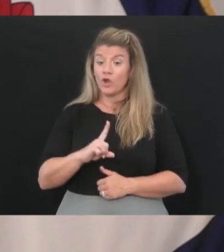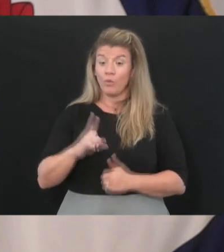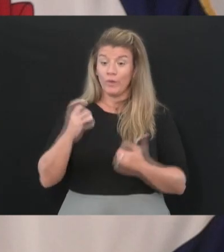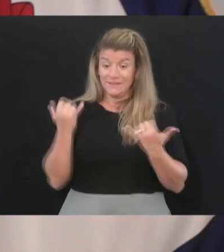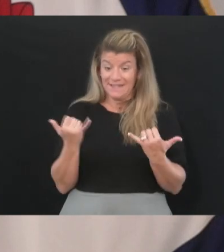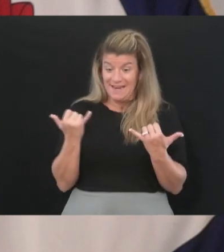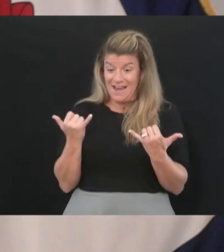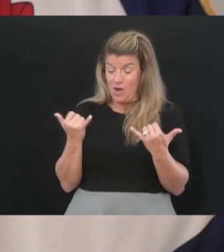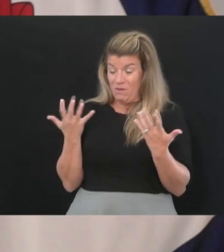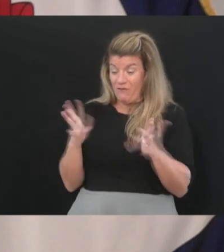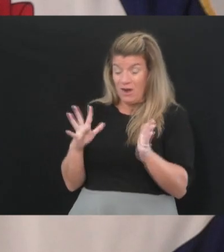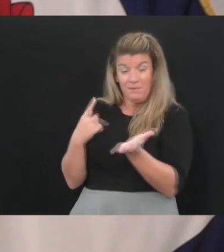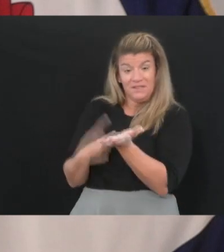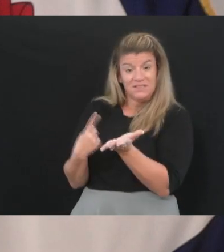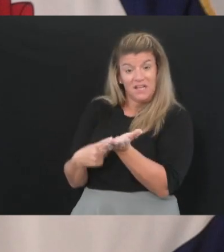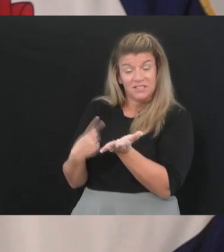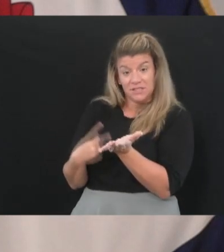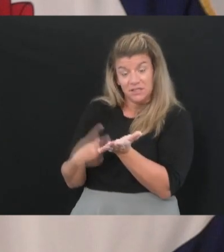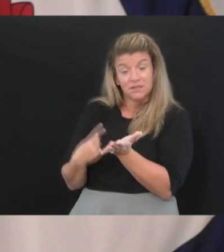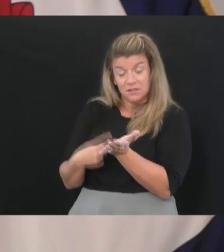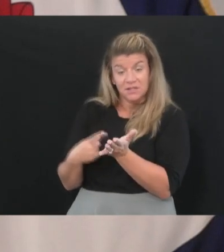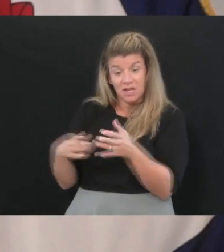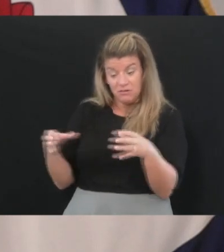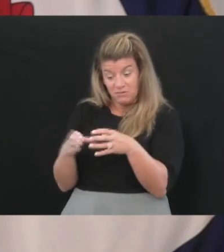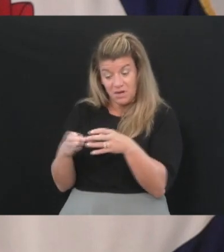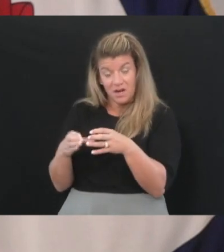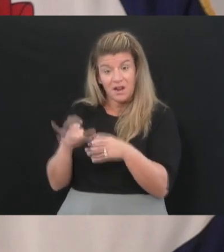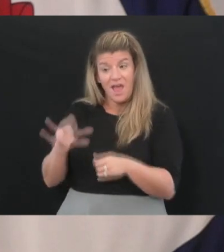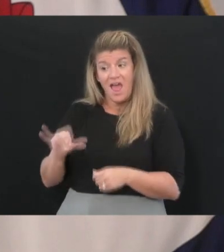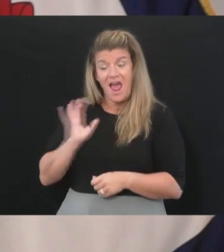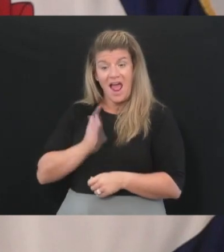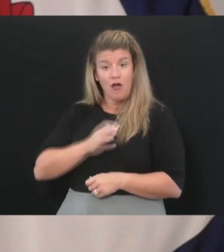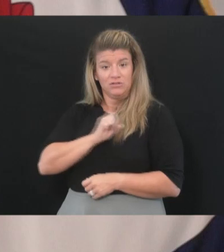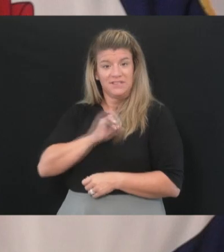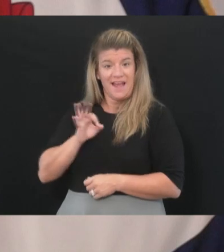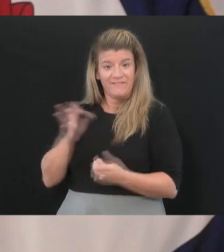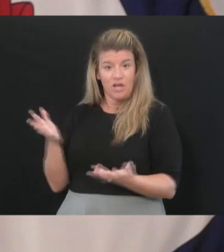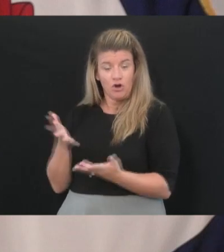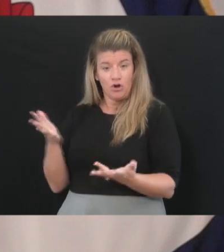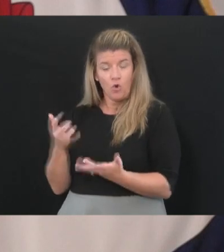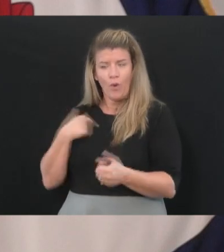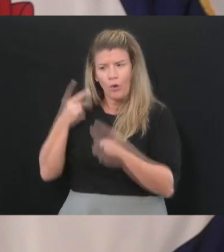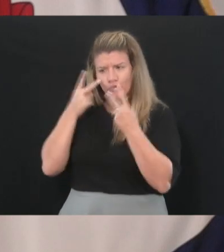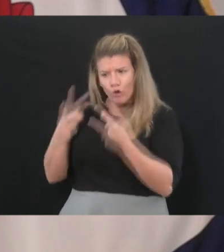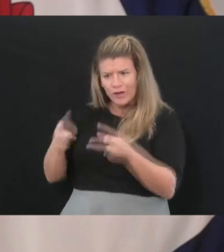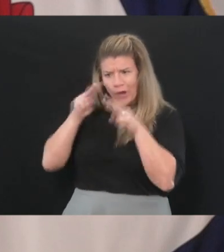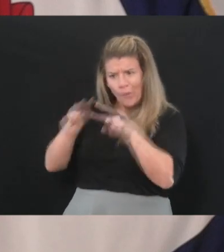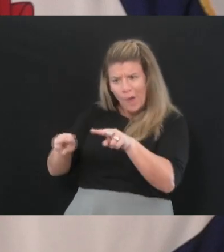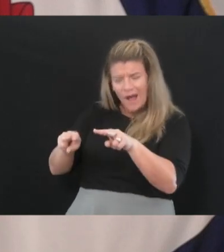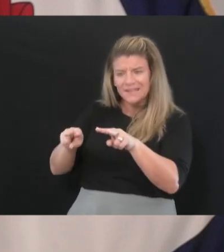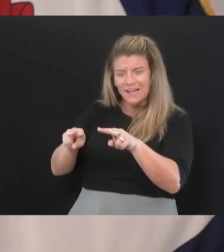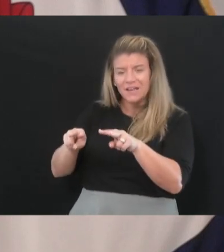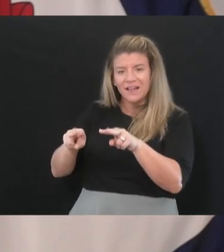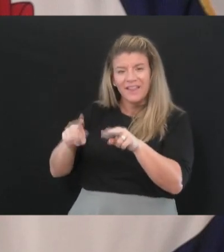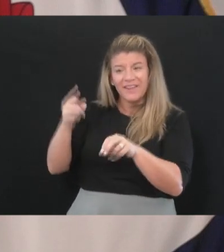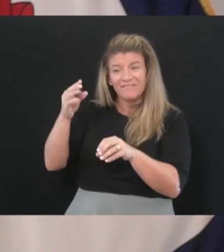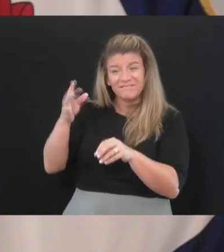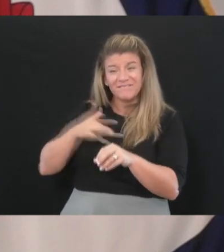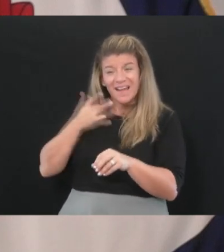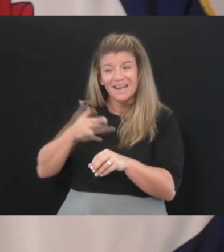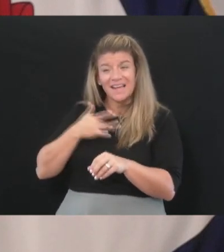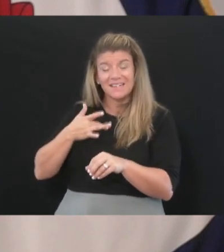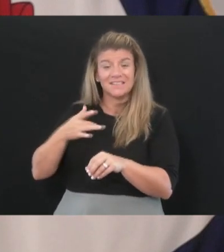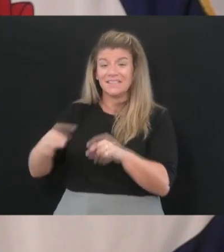discussion internally, from the standpoint of our staff within the governor's office, and looking at moving back into a